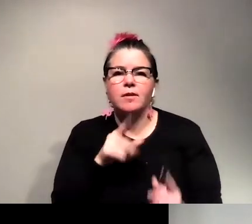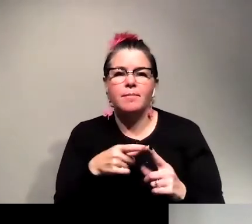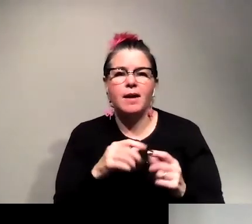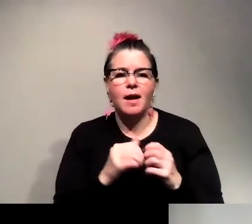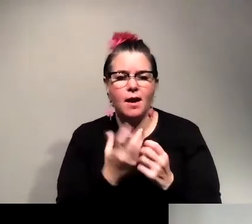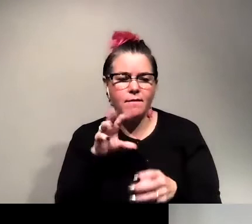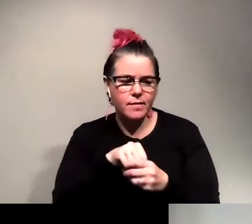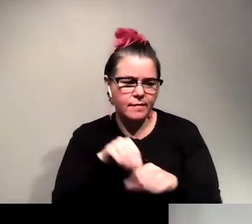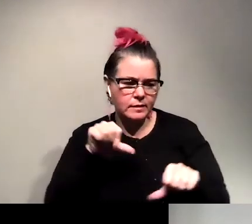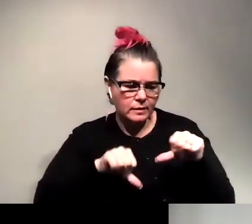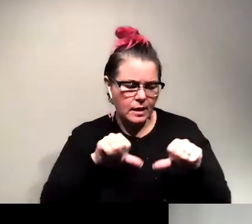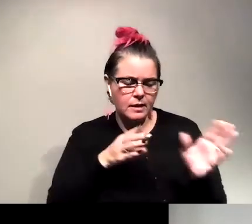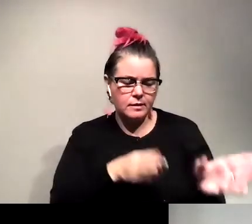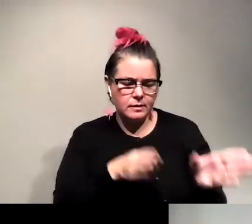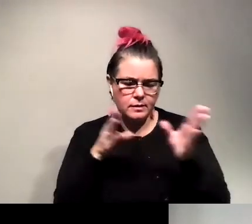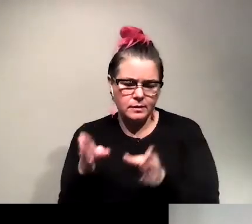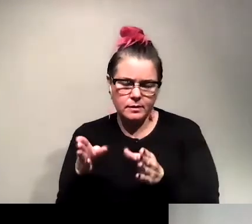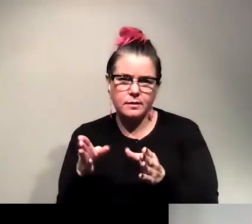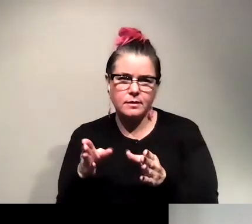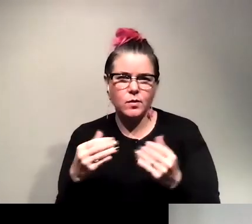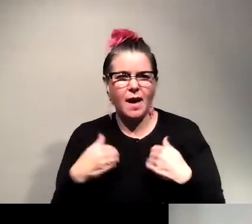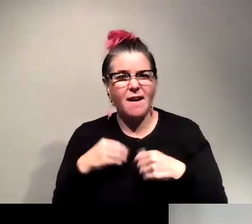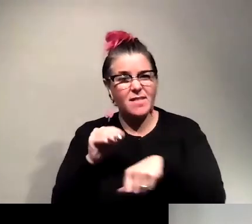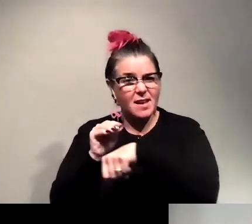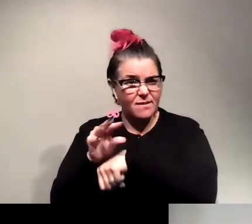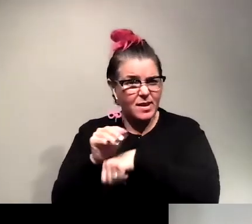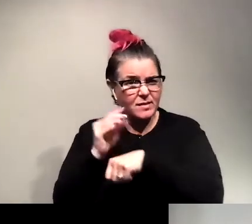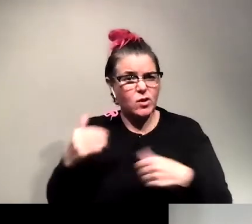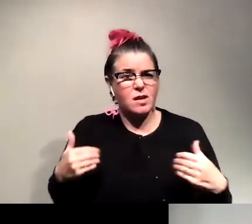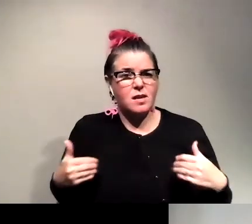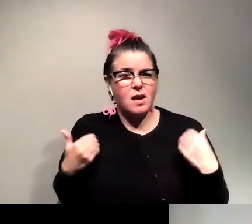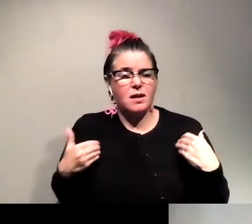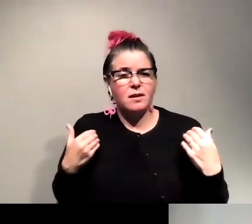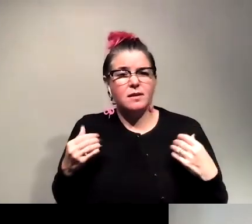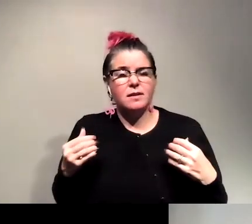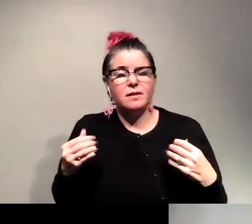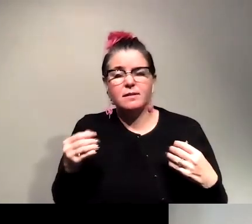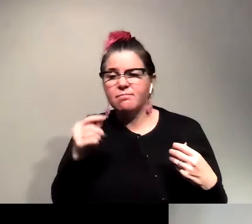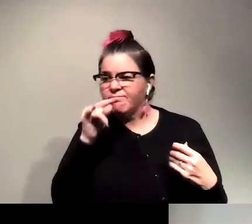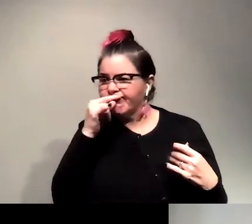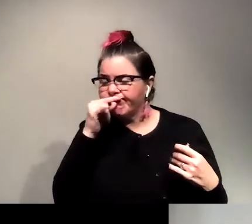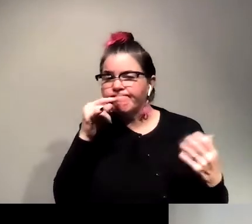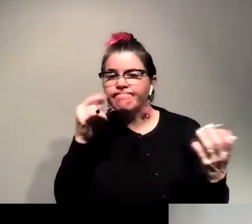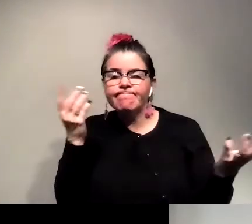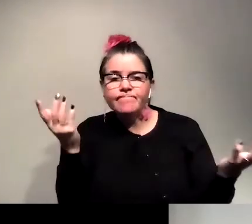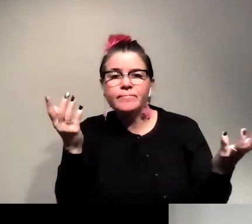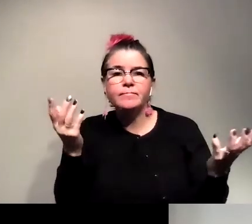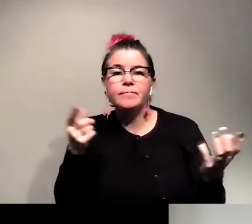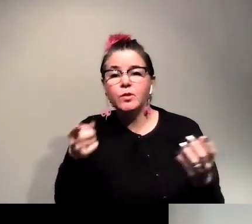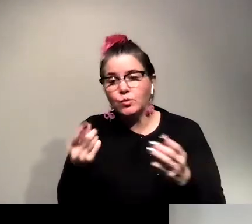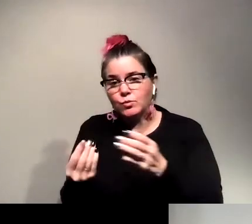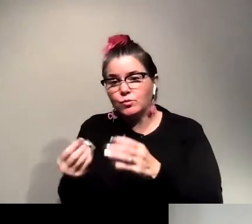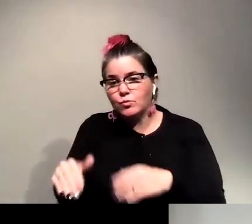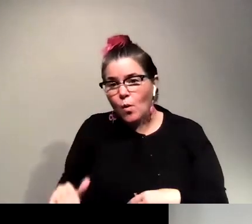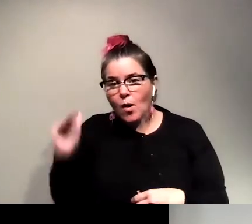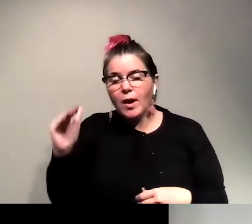interested in science. Do you have any advice for young folks who like maybe like you when you were growing up, maybe like